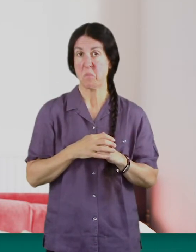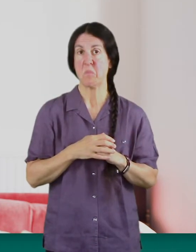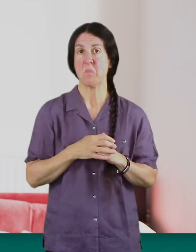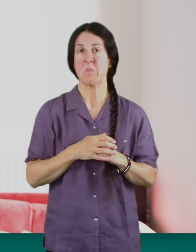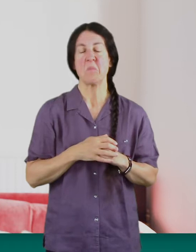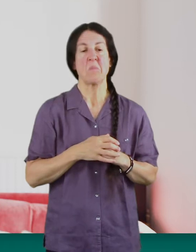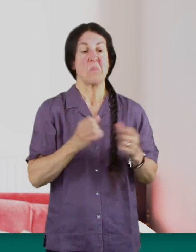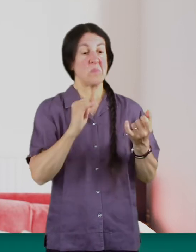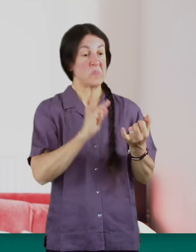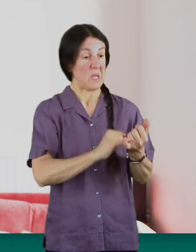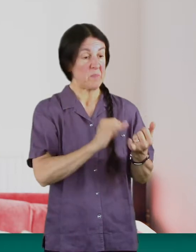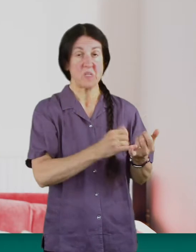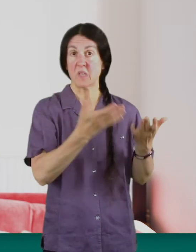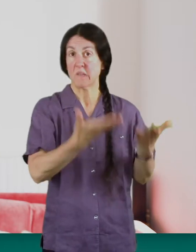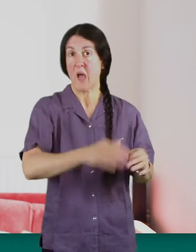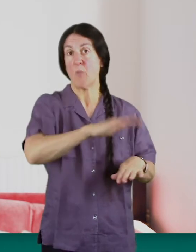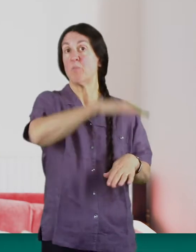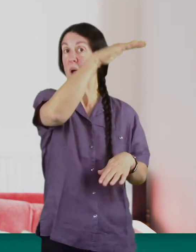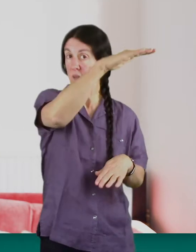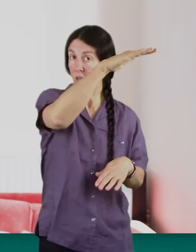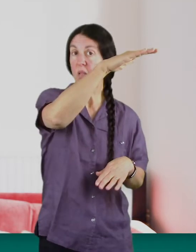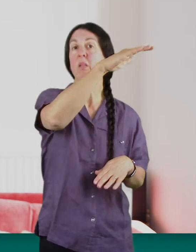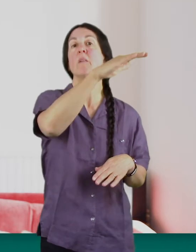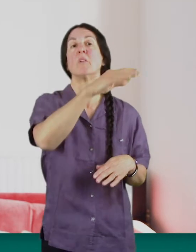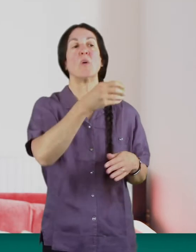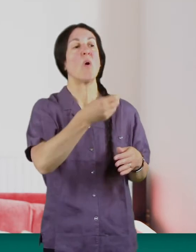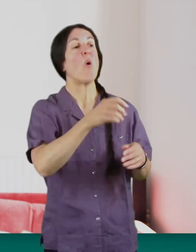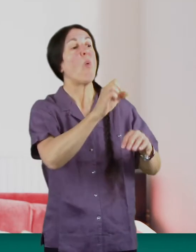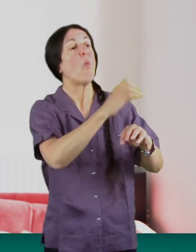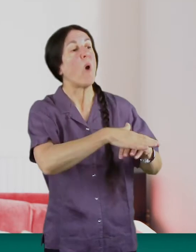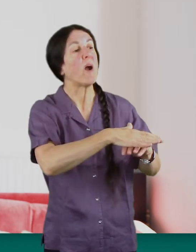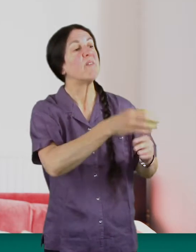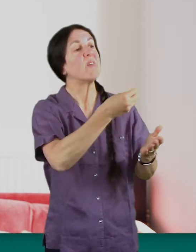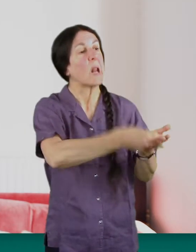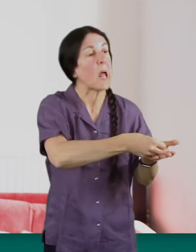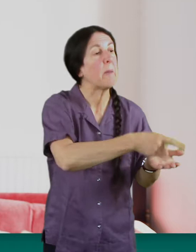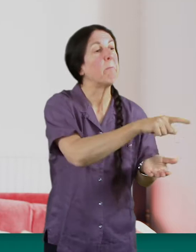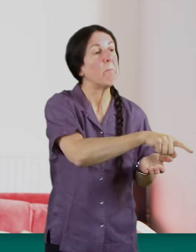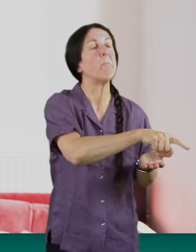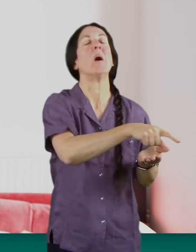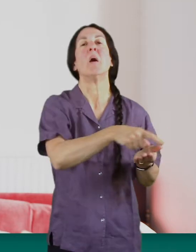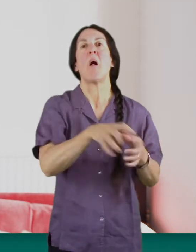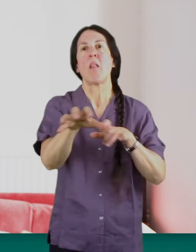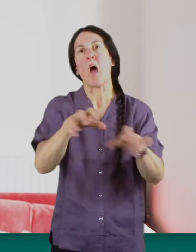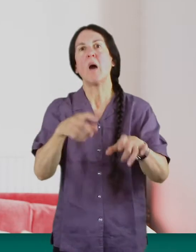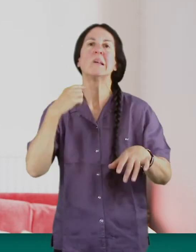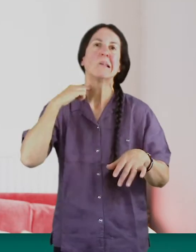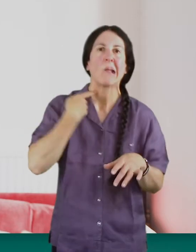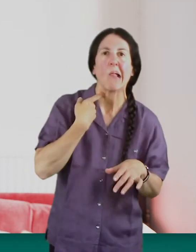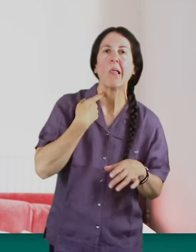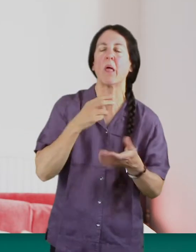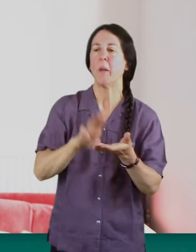meet Samson as an adult. He claims a wife, kills a lion, deceives his